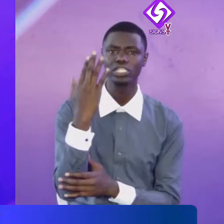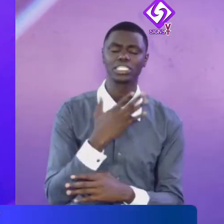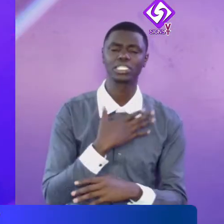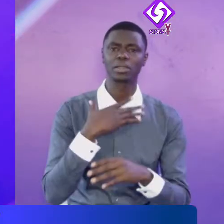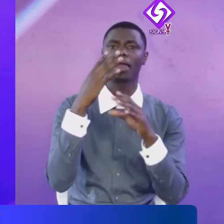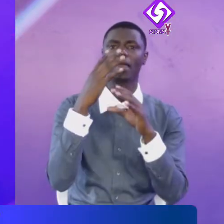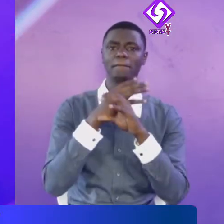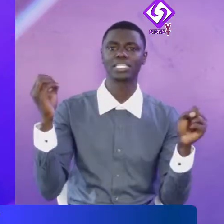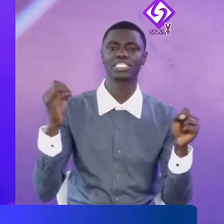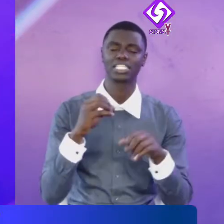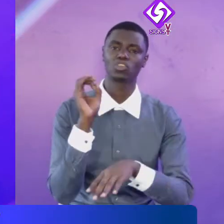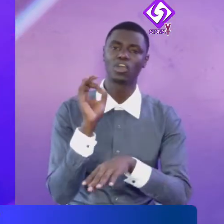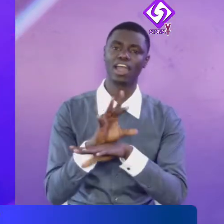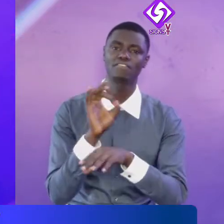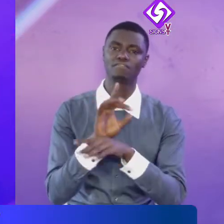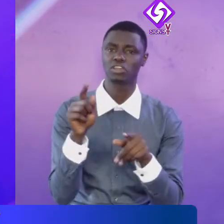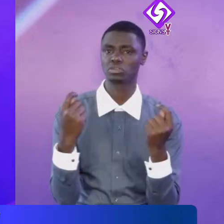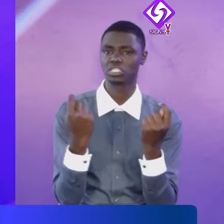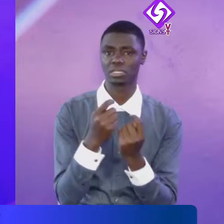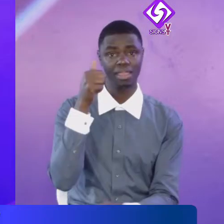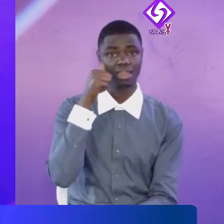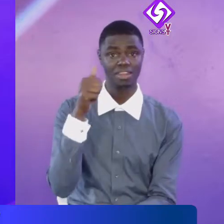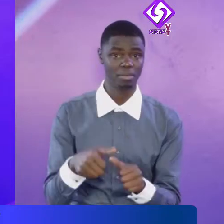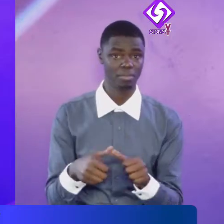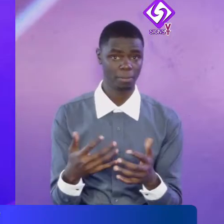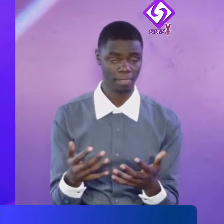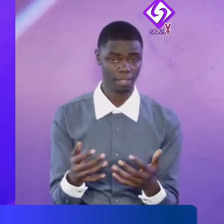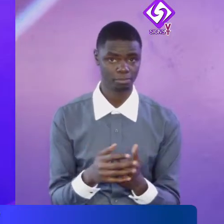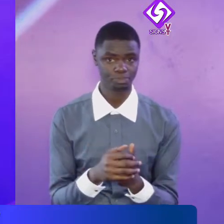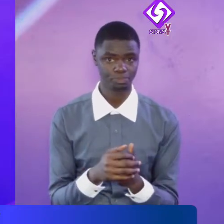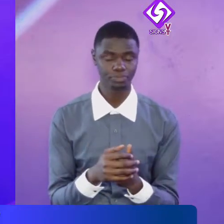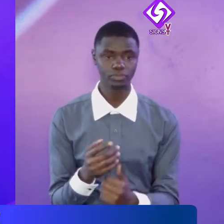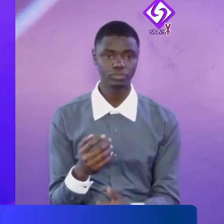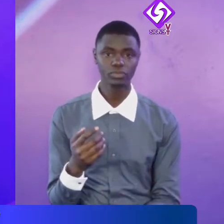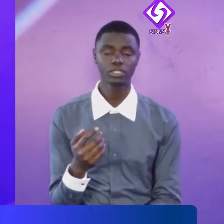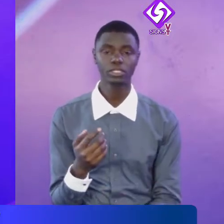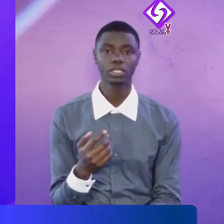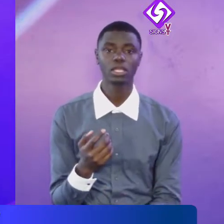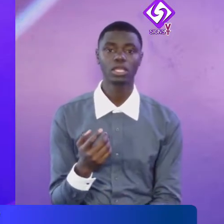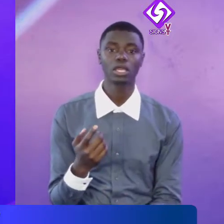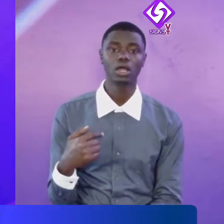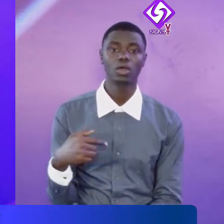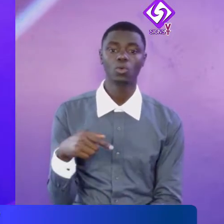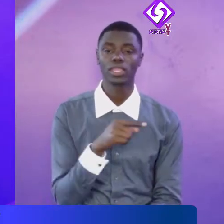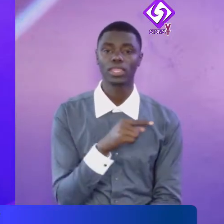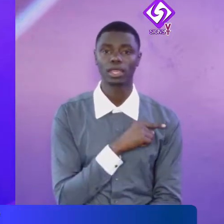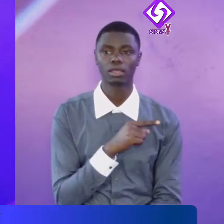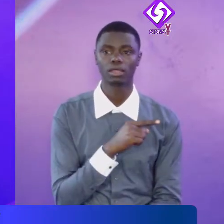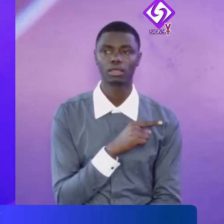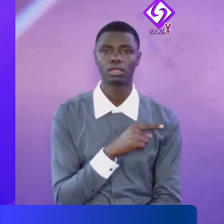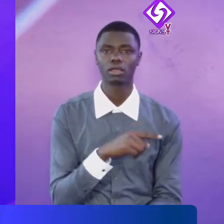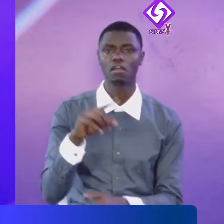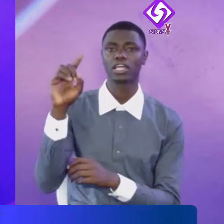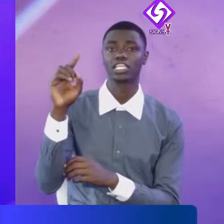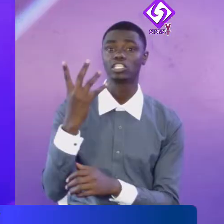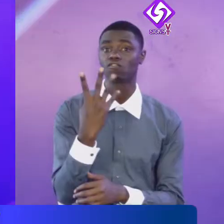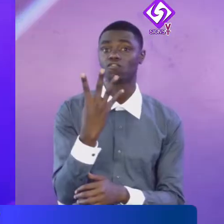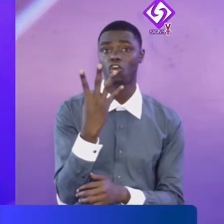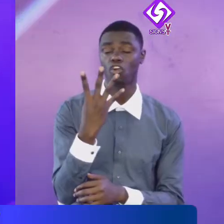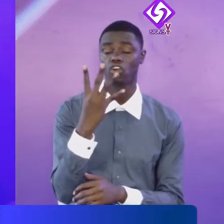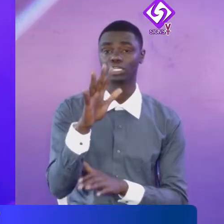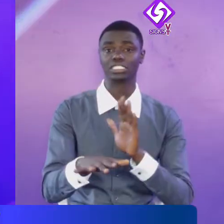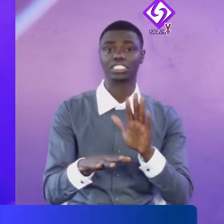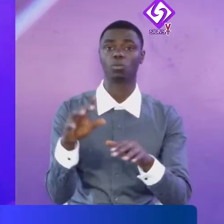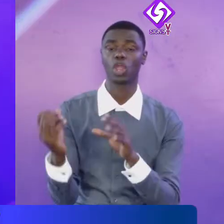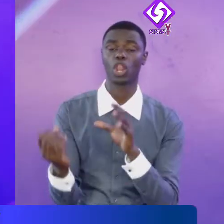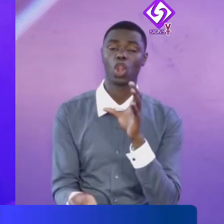presidential advisory team. Remember, we have gone 4 steps now. We first launched the political